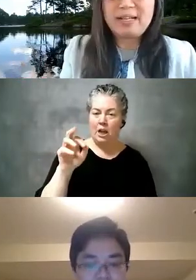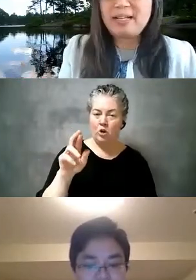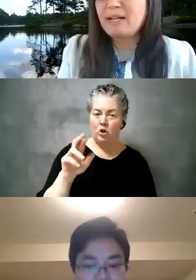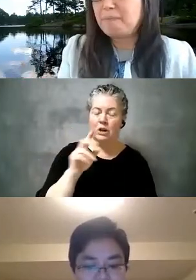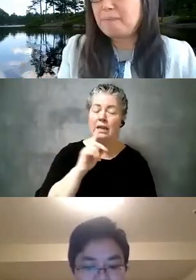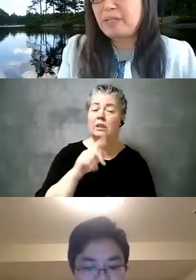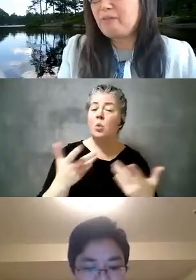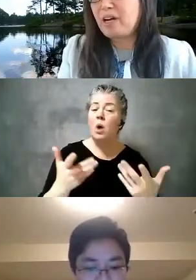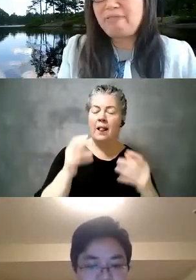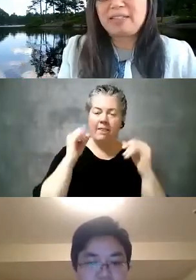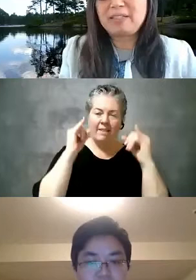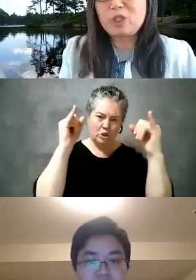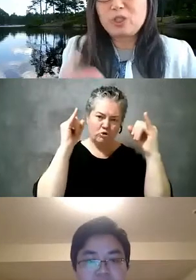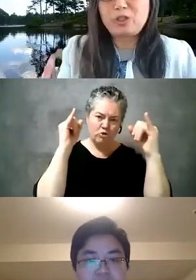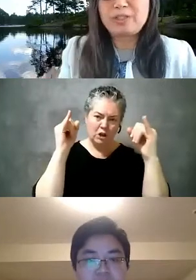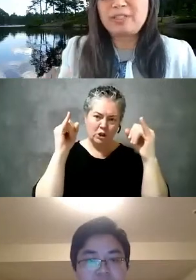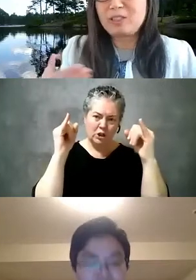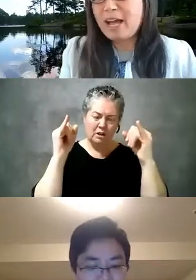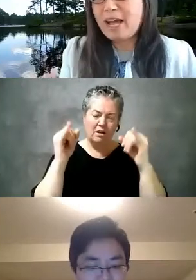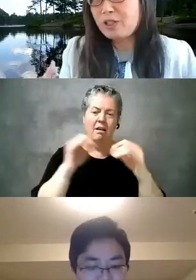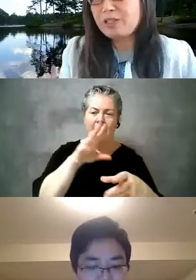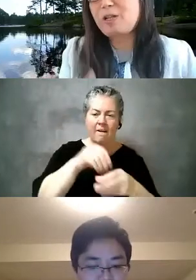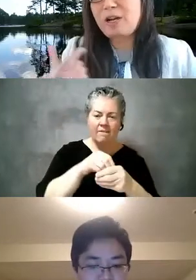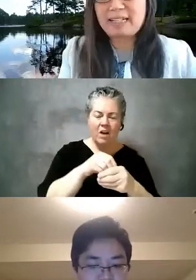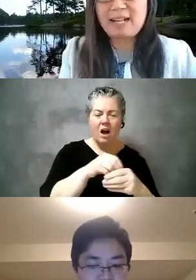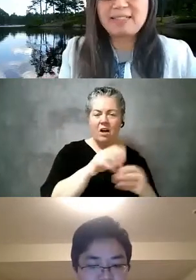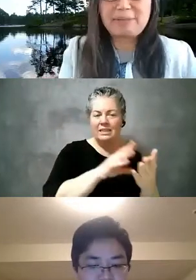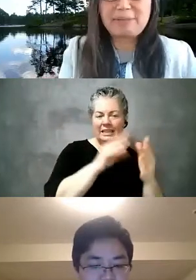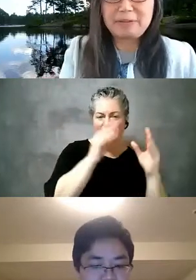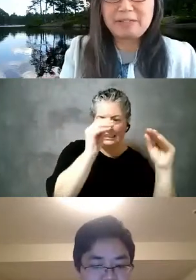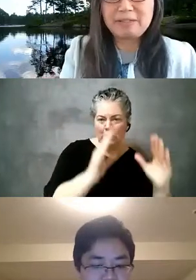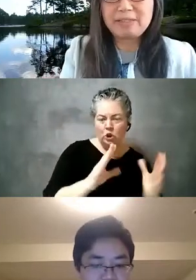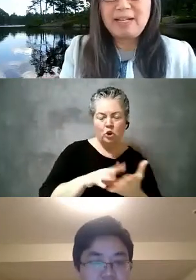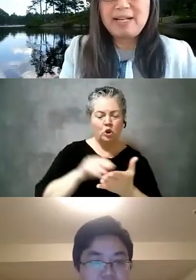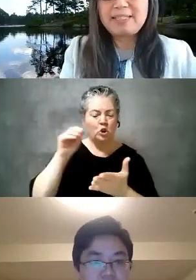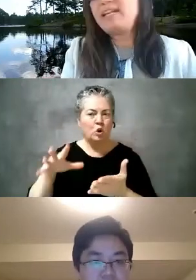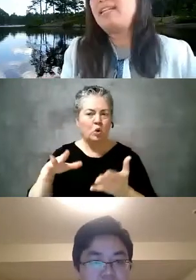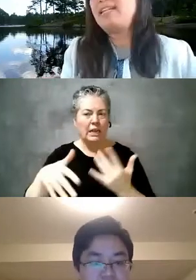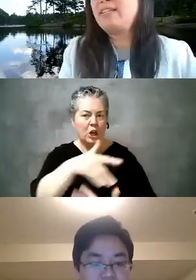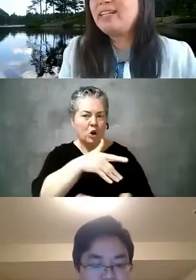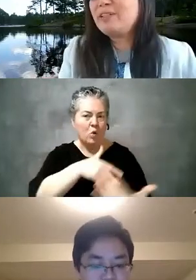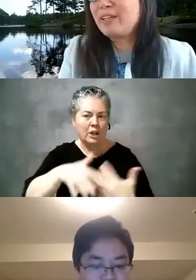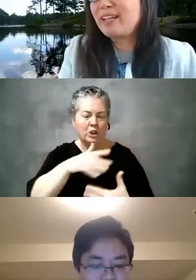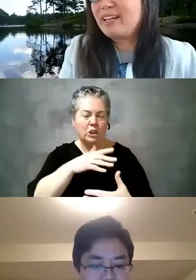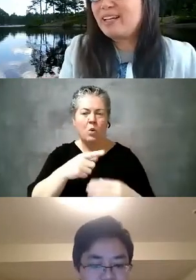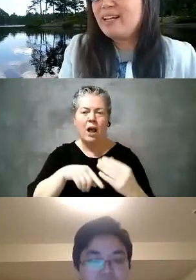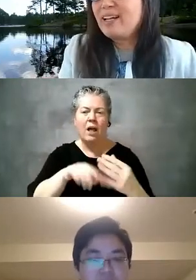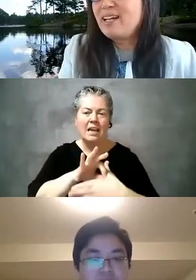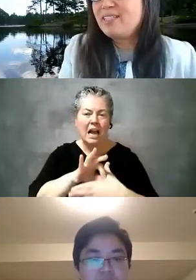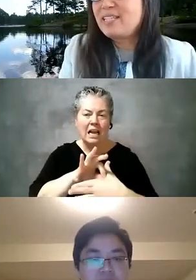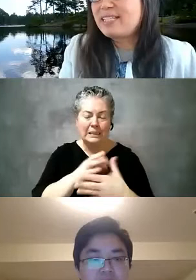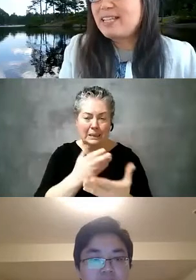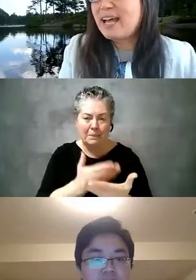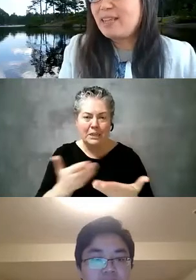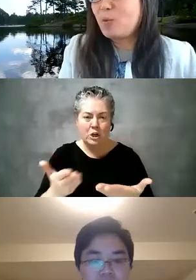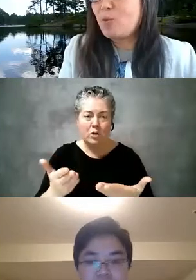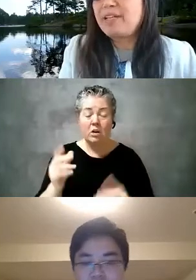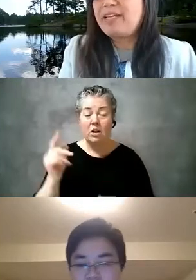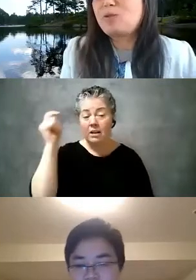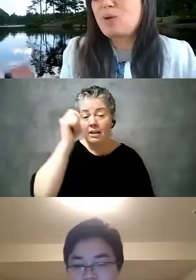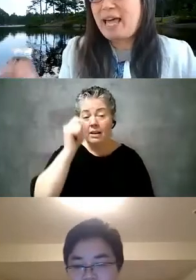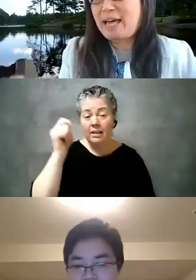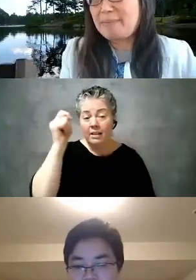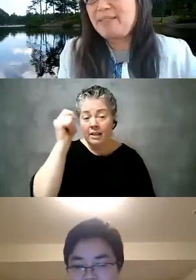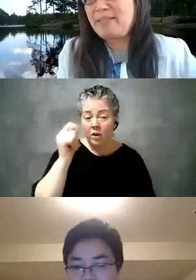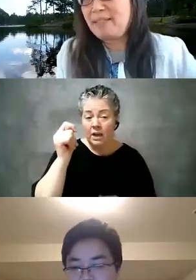instruction involving teacher-student interactions around the content materials. Let's say the theory states that